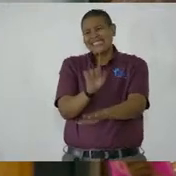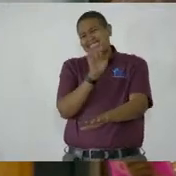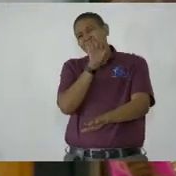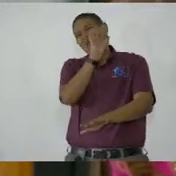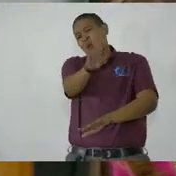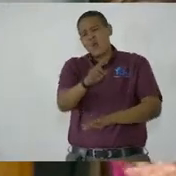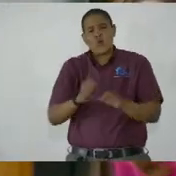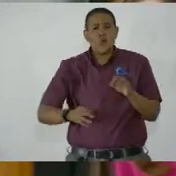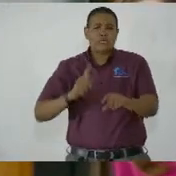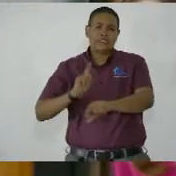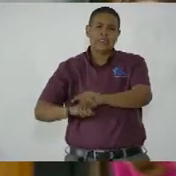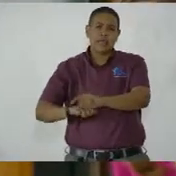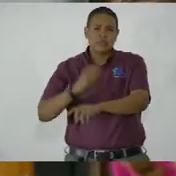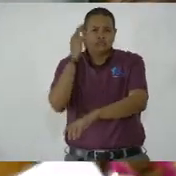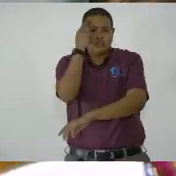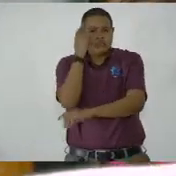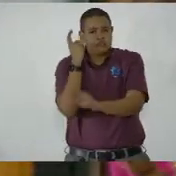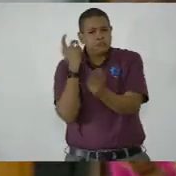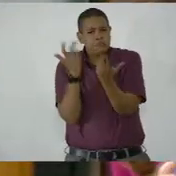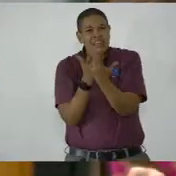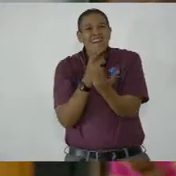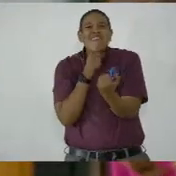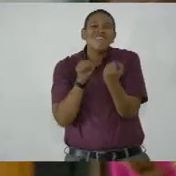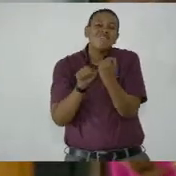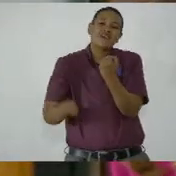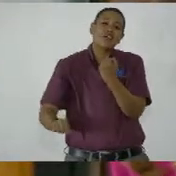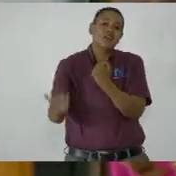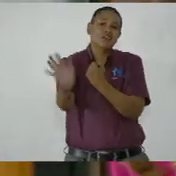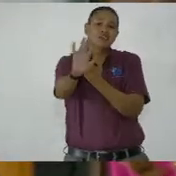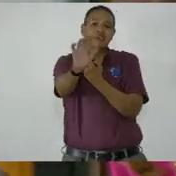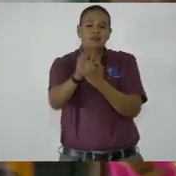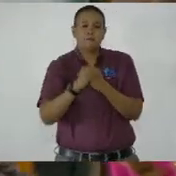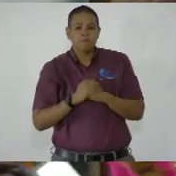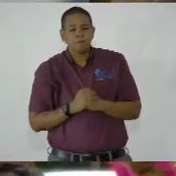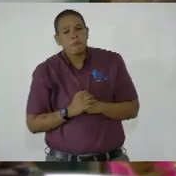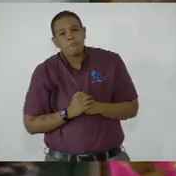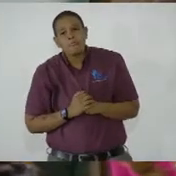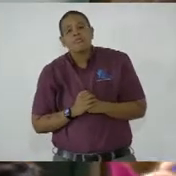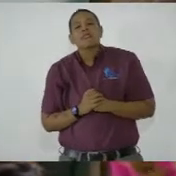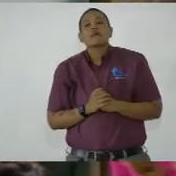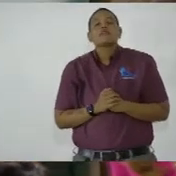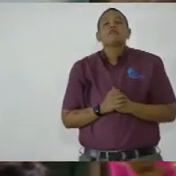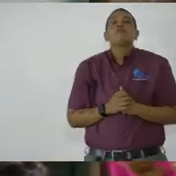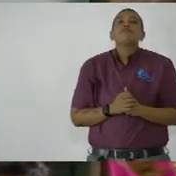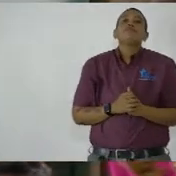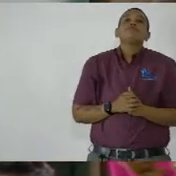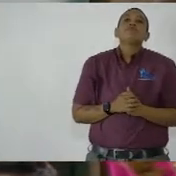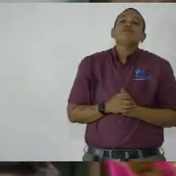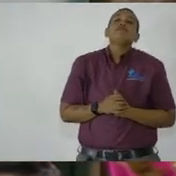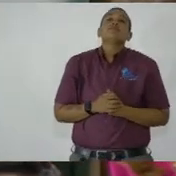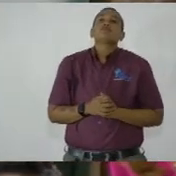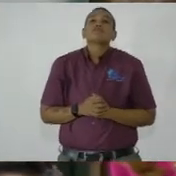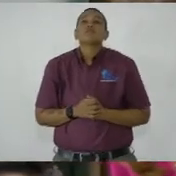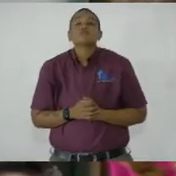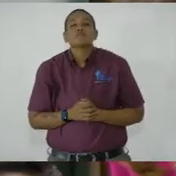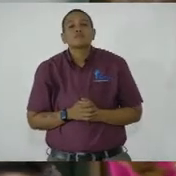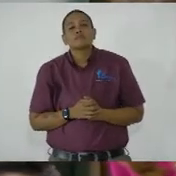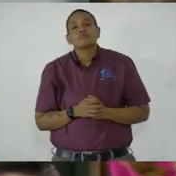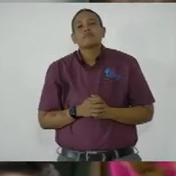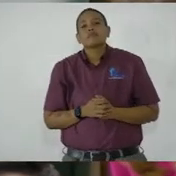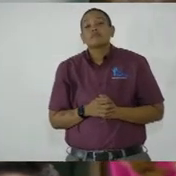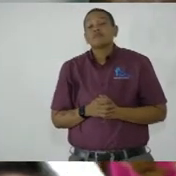in a reasonable manner. But moreover, Madam Speaker, I still believe that we need to use the